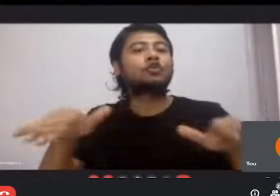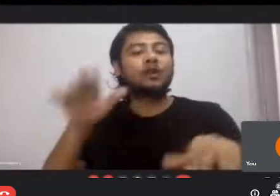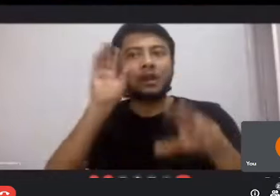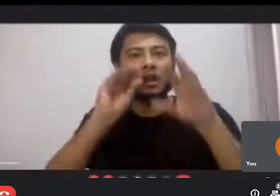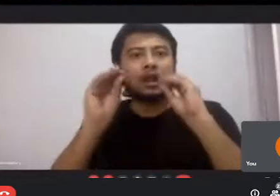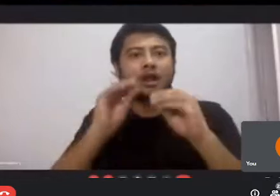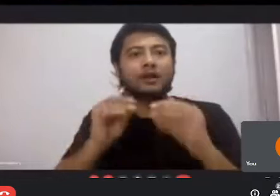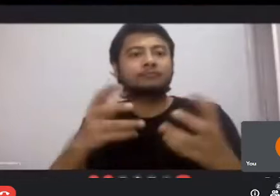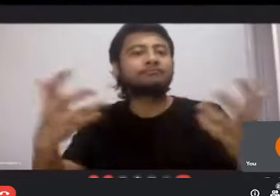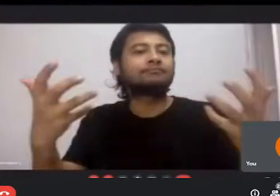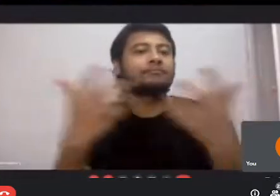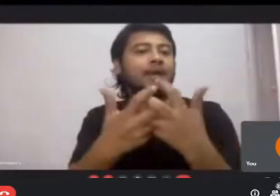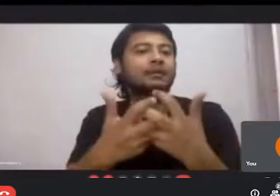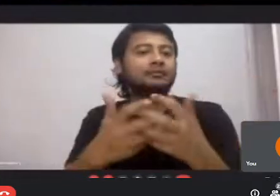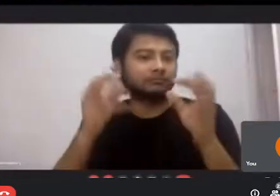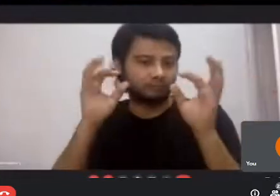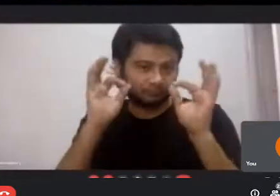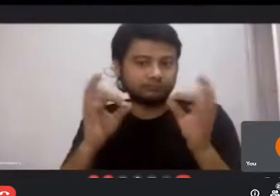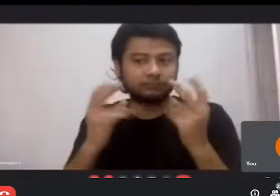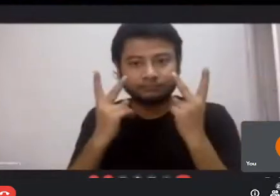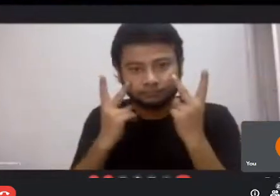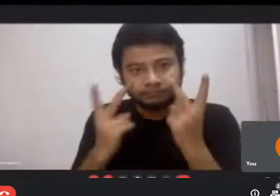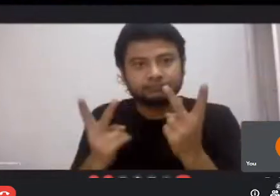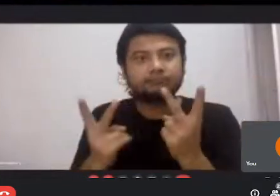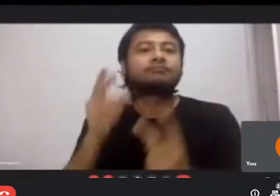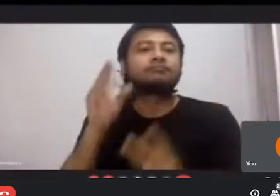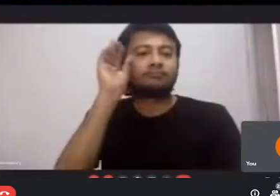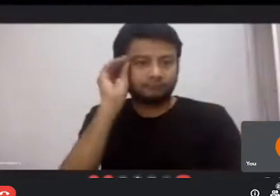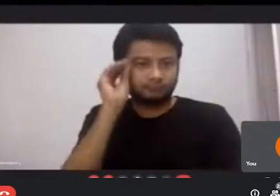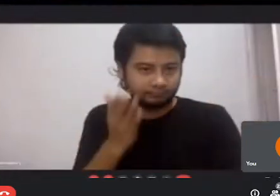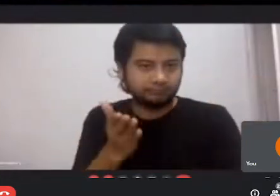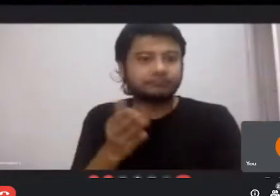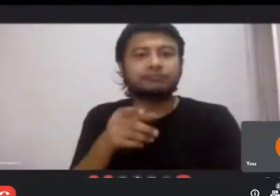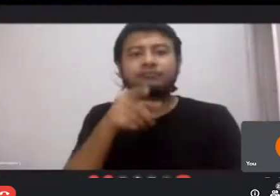These the tasks what you have been introducing